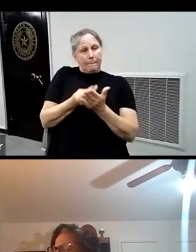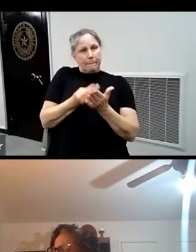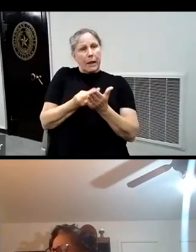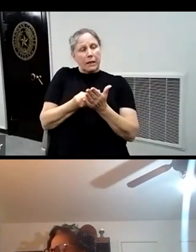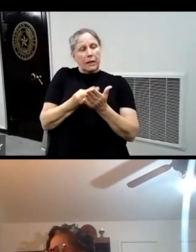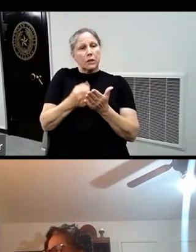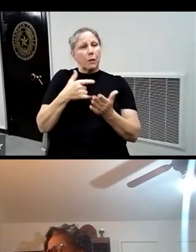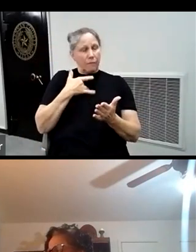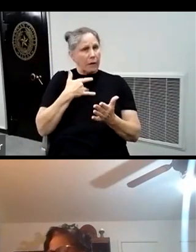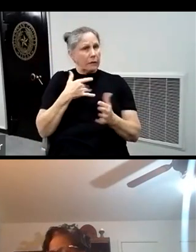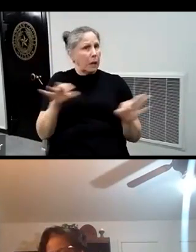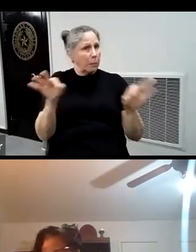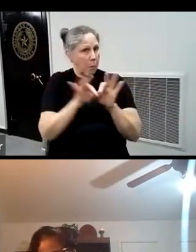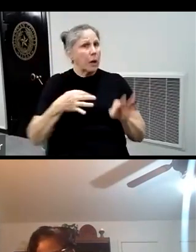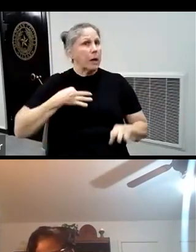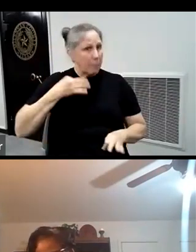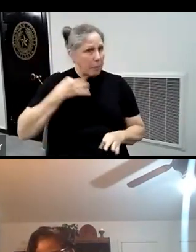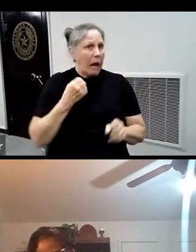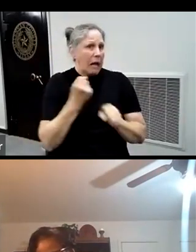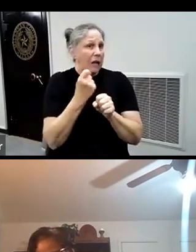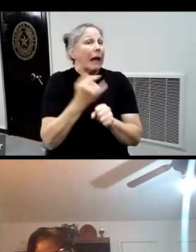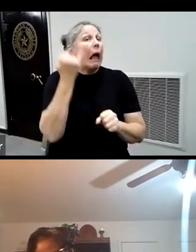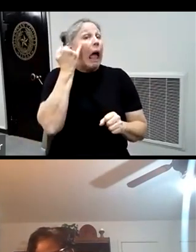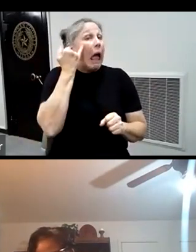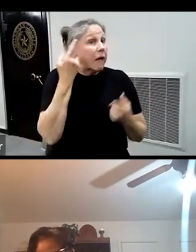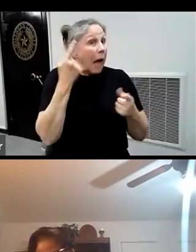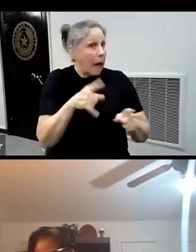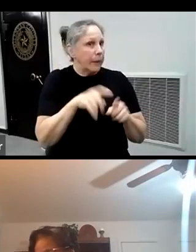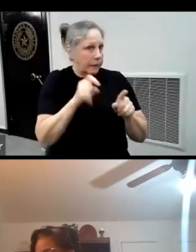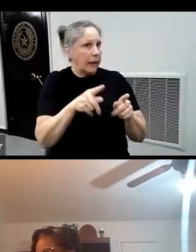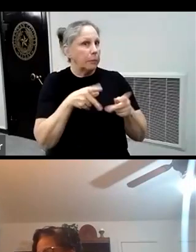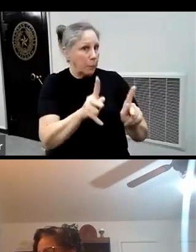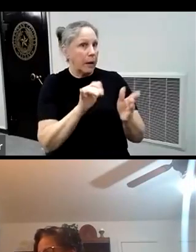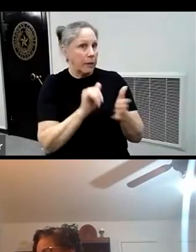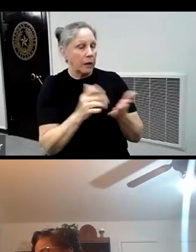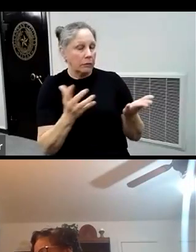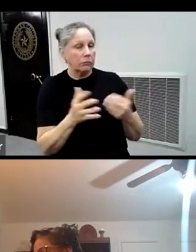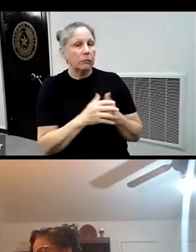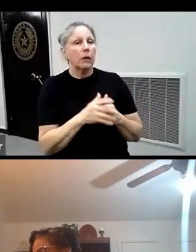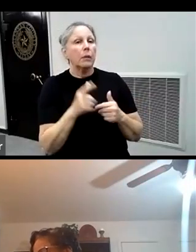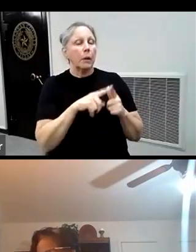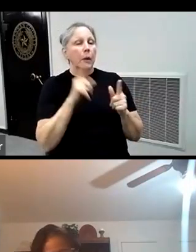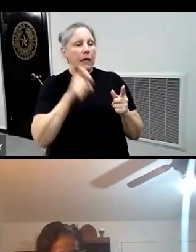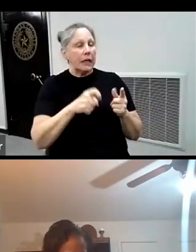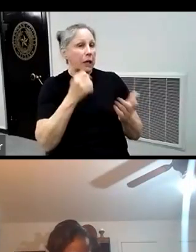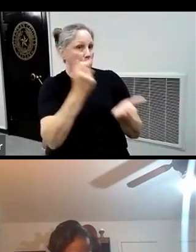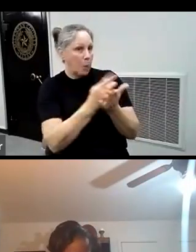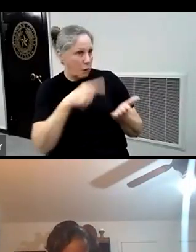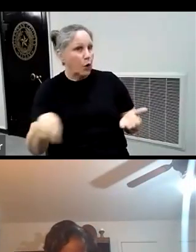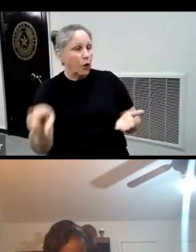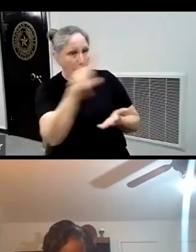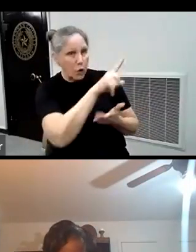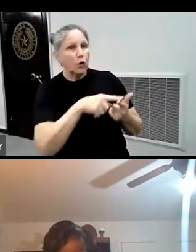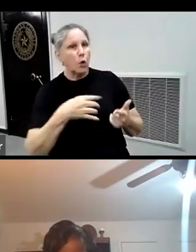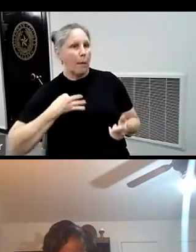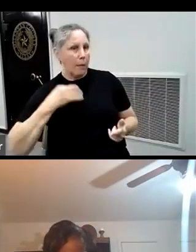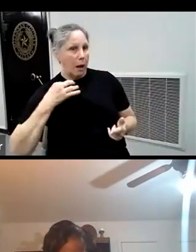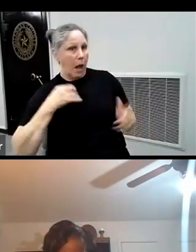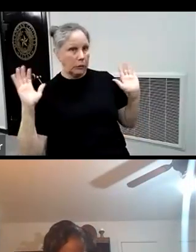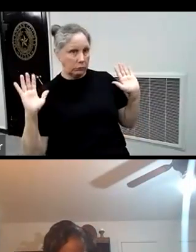feel it's worthwhile to apply each year just in case they do expand that funding. So we just need approval of the application